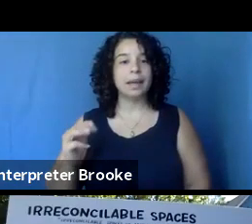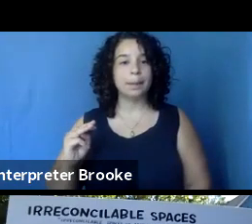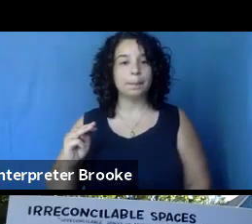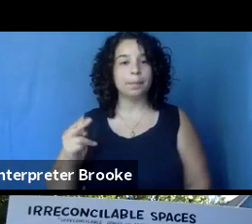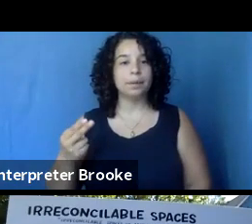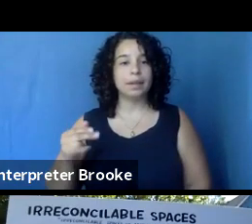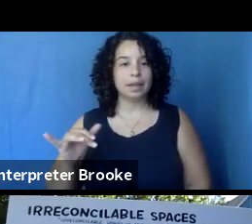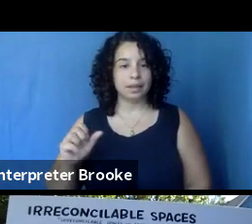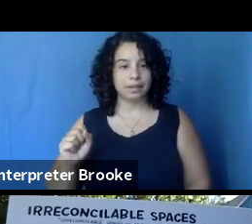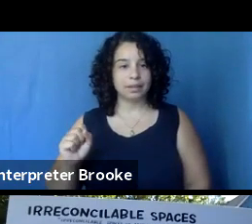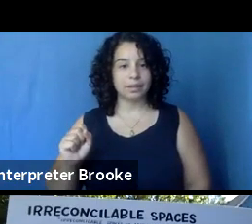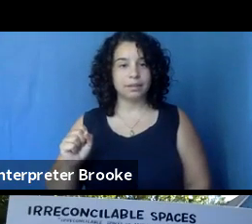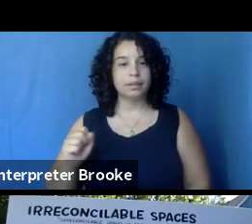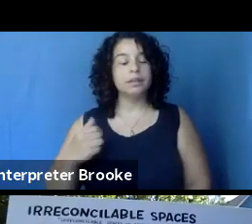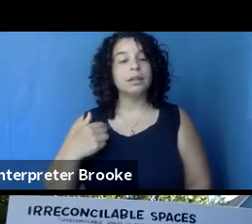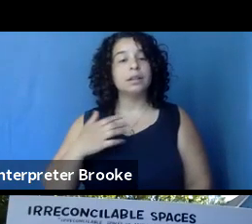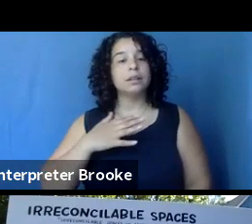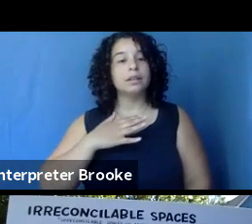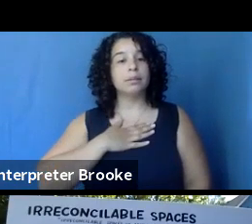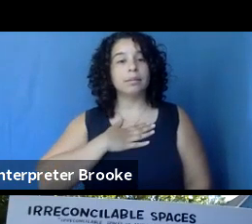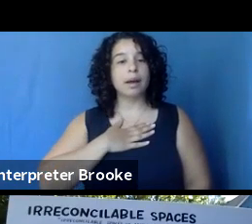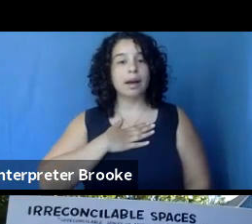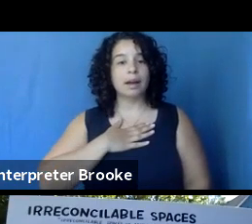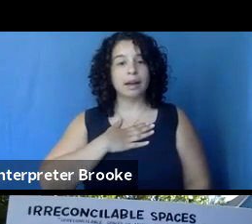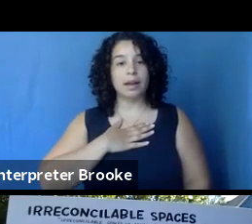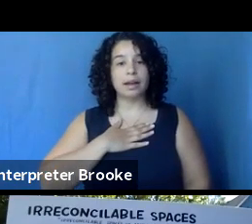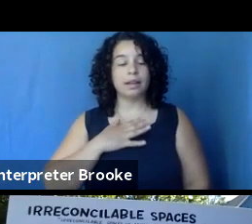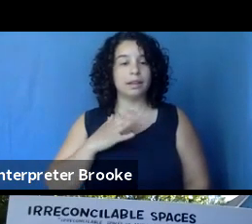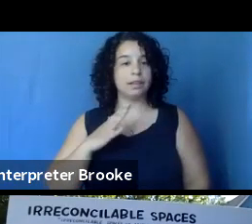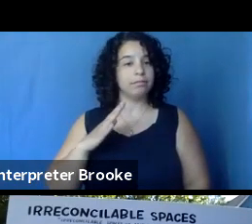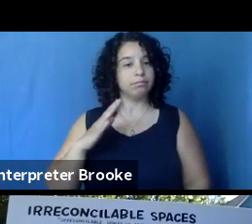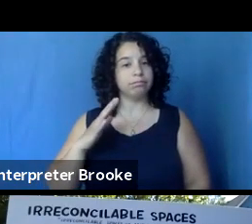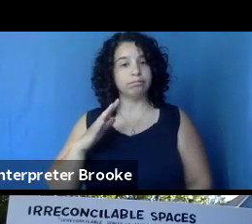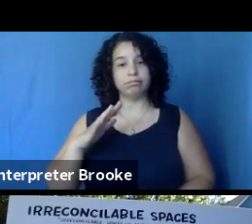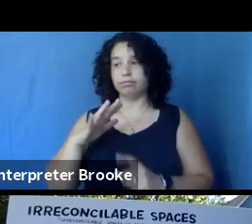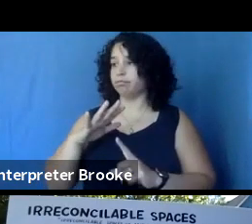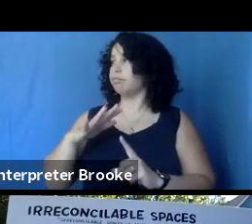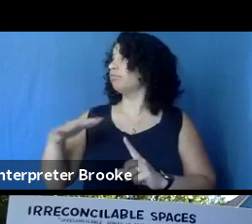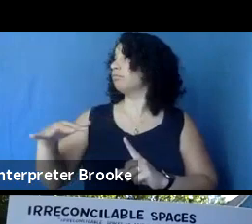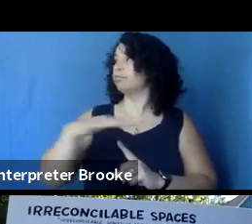I'm speaking to you from the